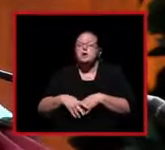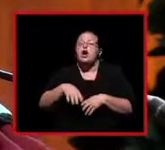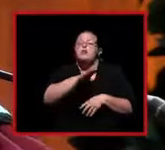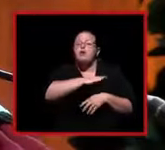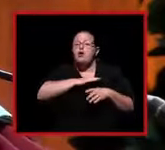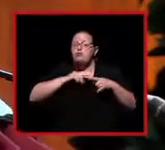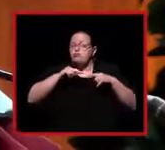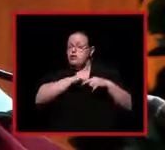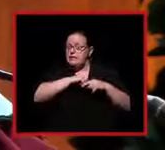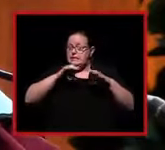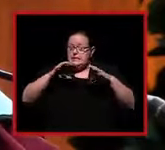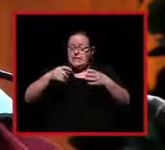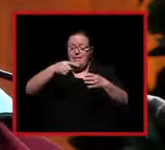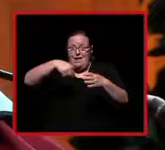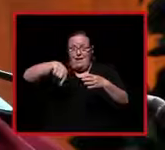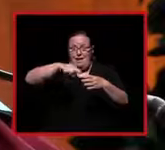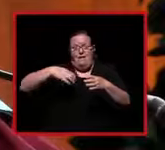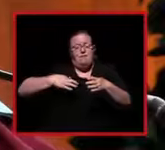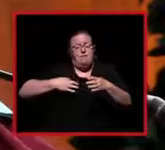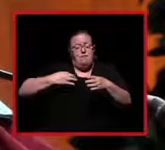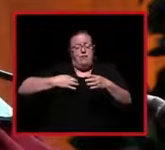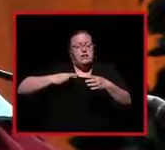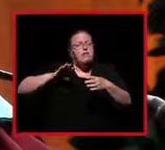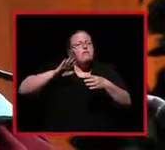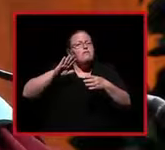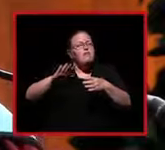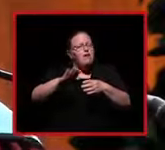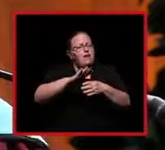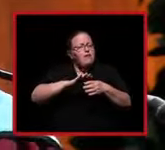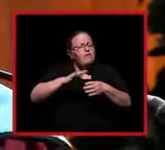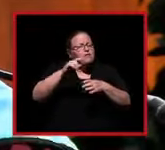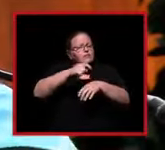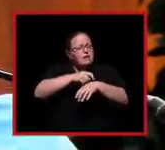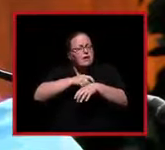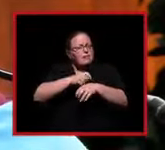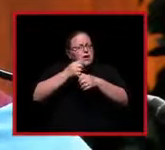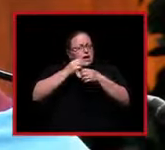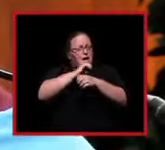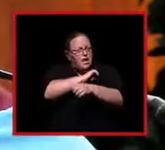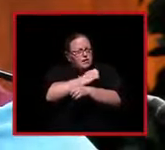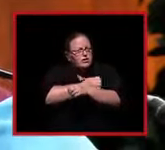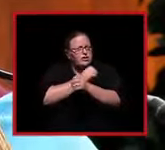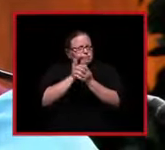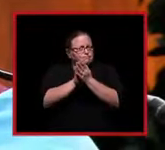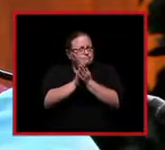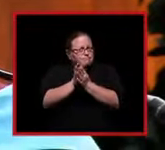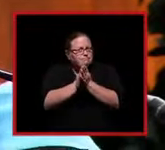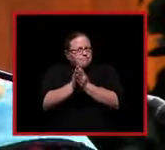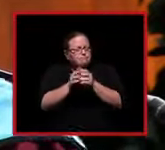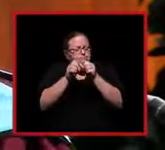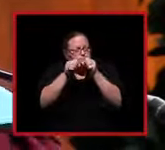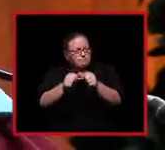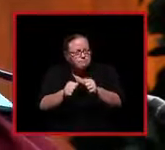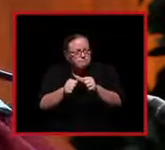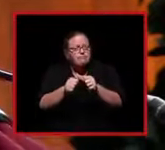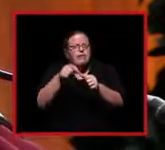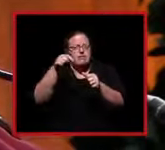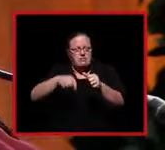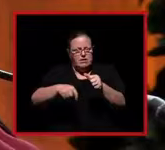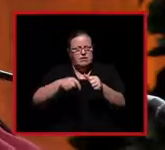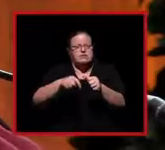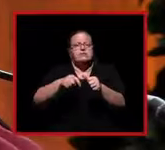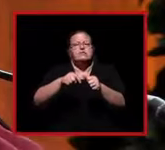are the volunteers who give their own time and energy to keep the compass true for the future of